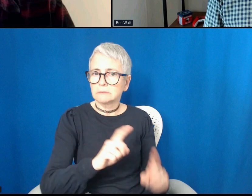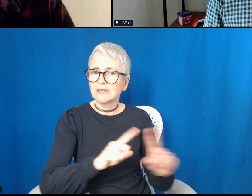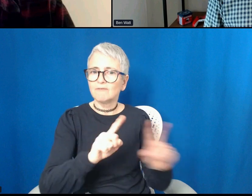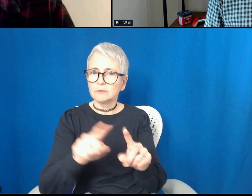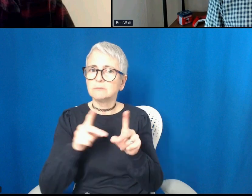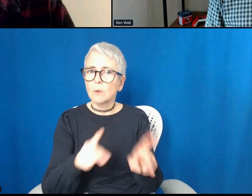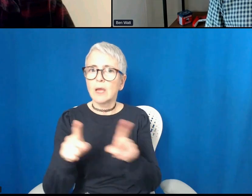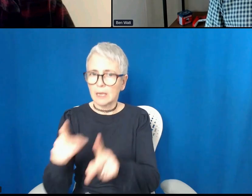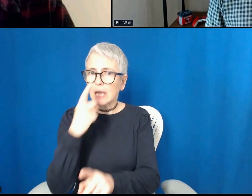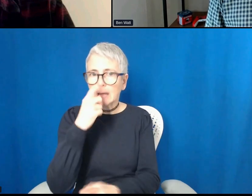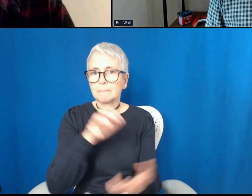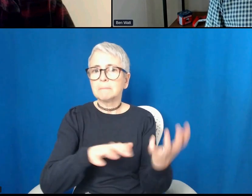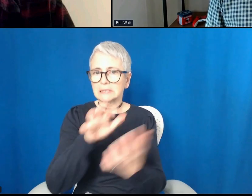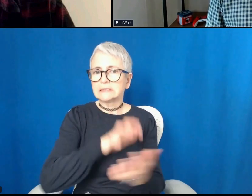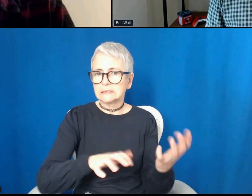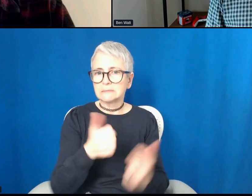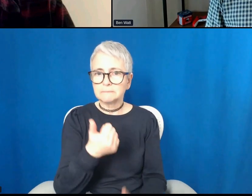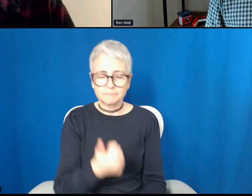if you need them to be.